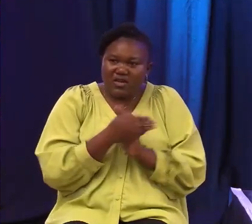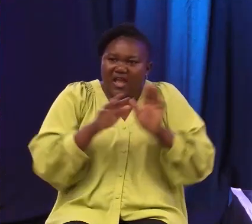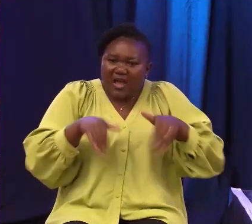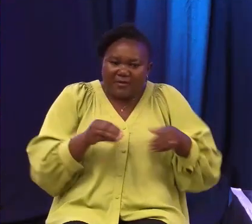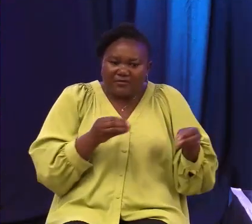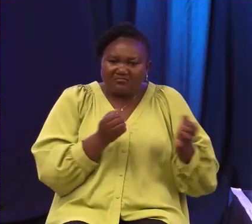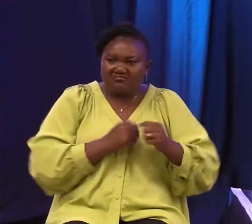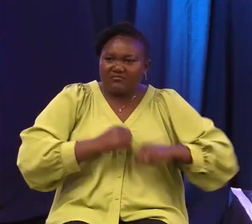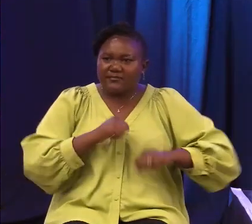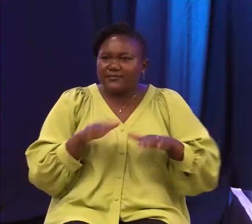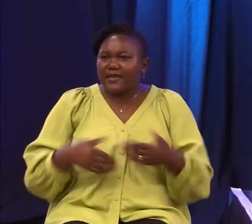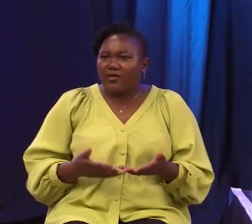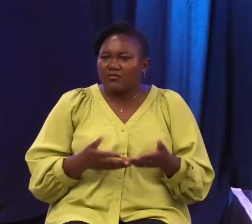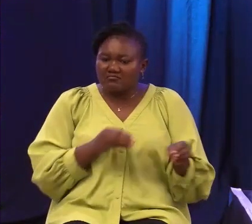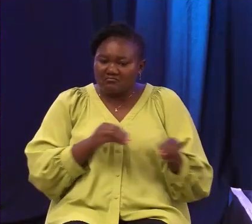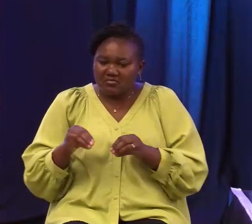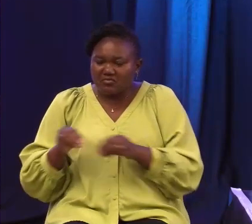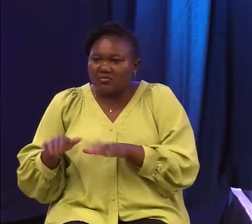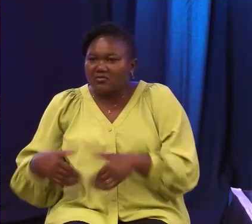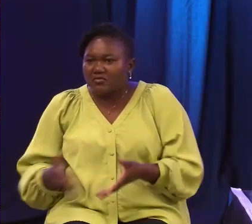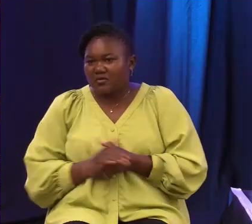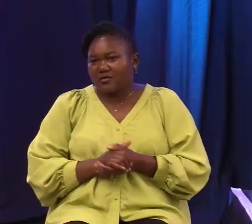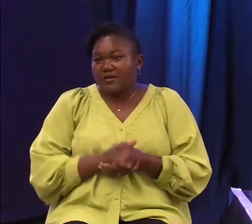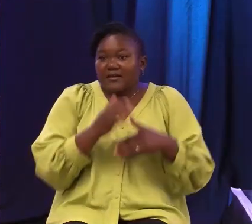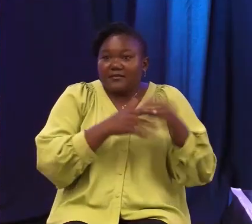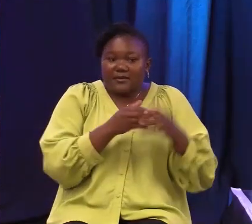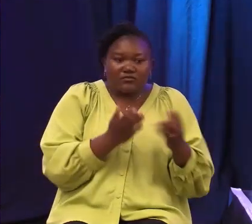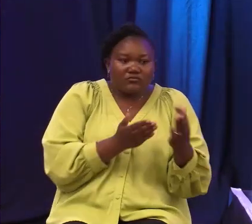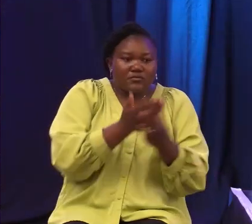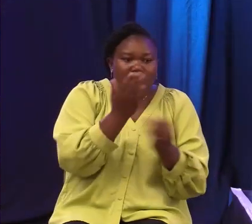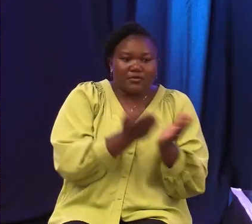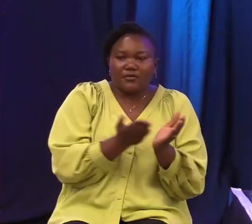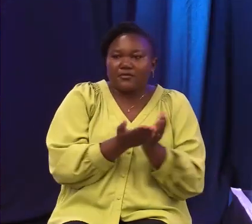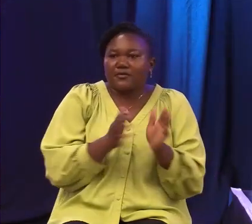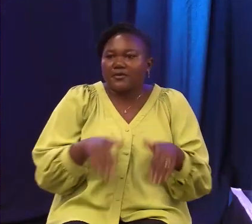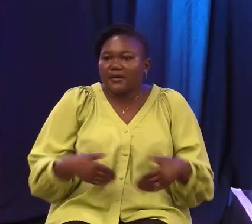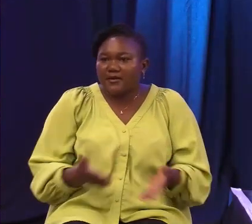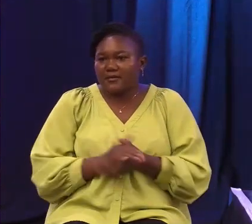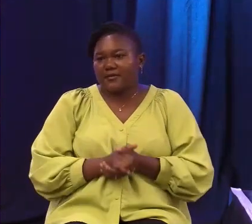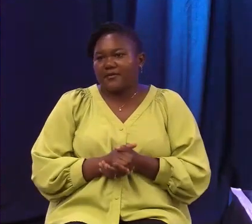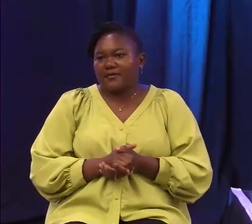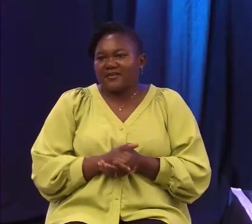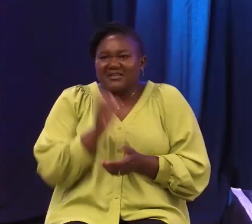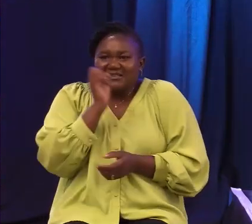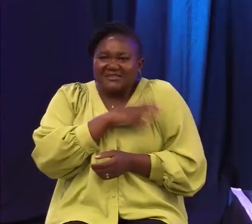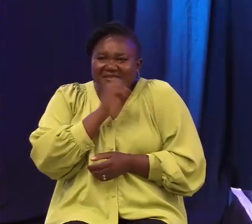mobility? And what about the facilities to school them? Pain, fear, and